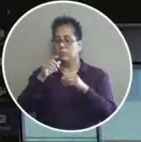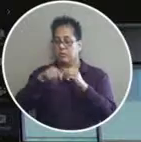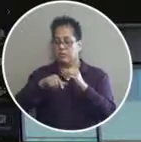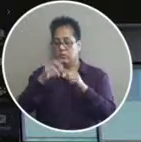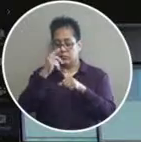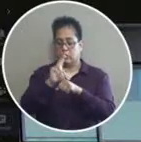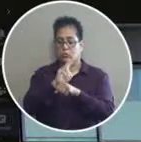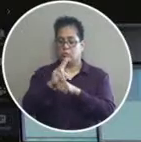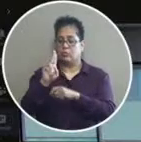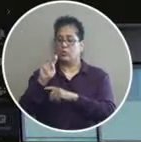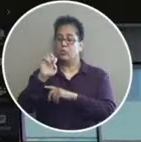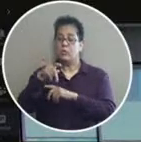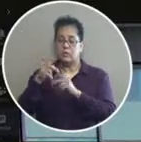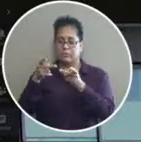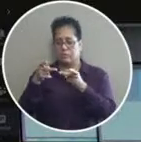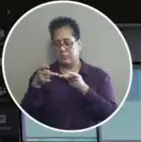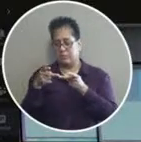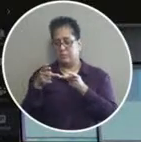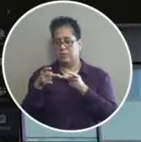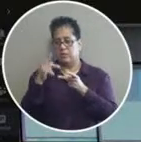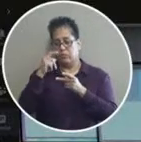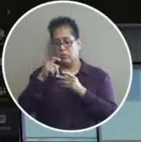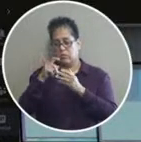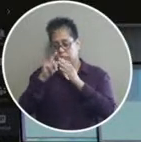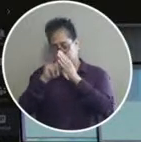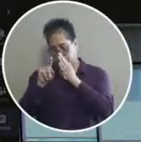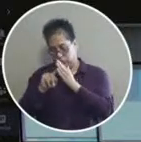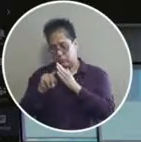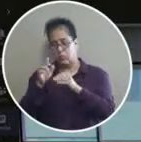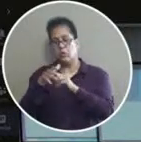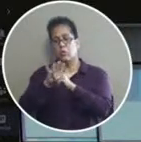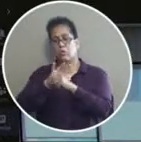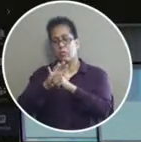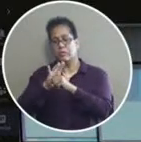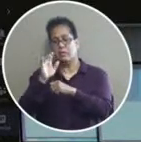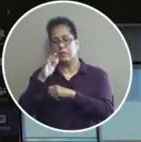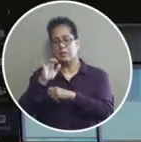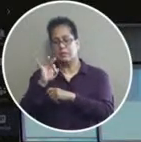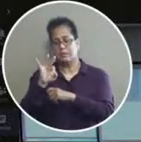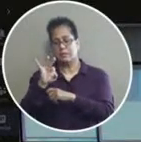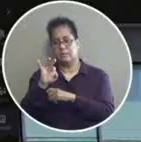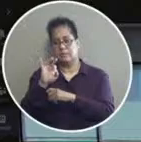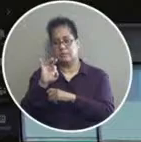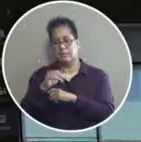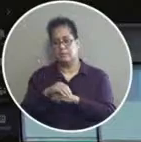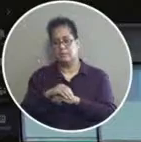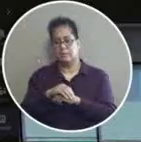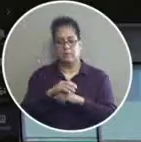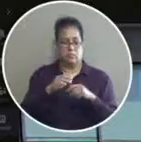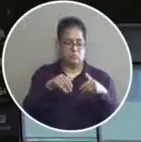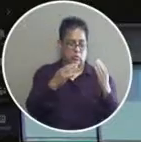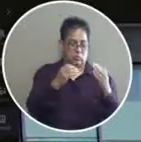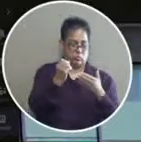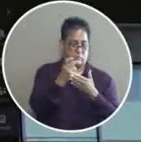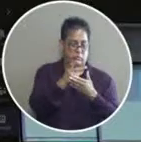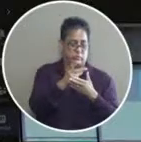of a UTIP facility for the detection and mitigation of COVID-19 cases. Is there a motion to